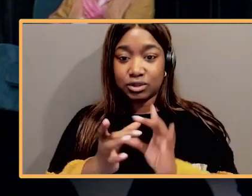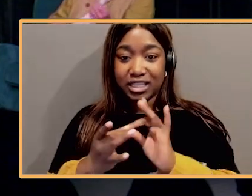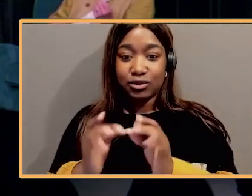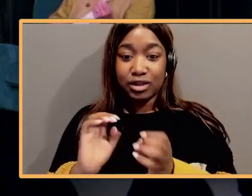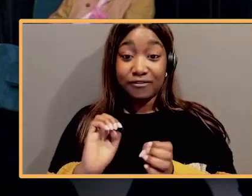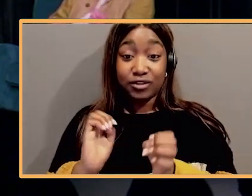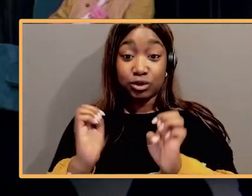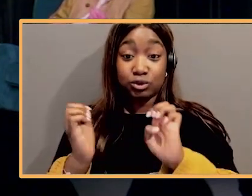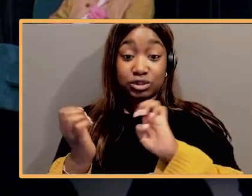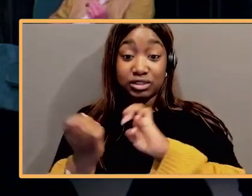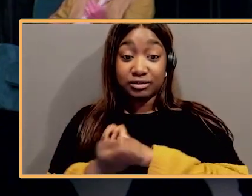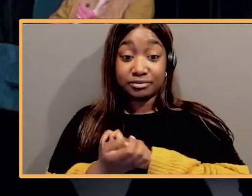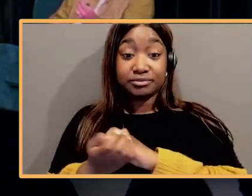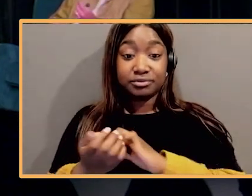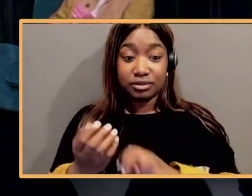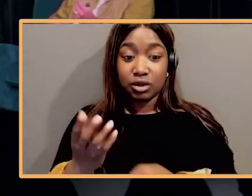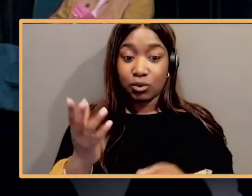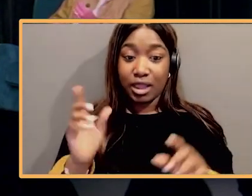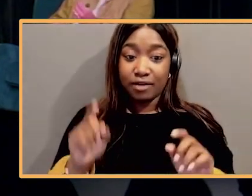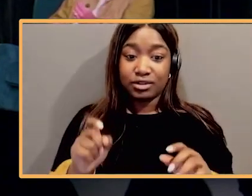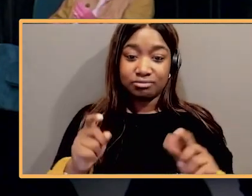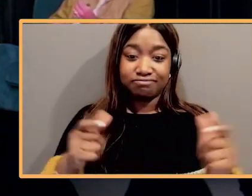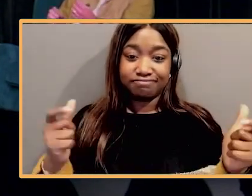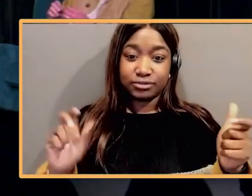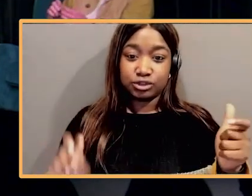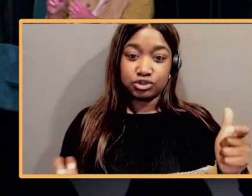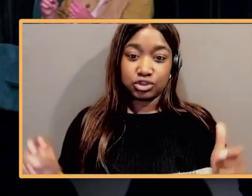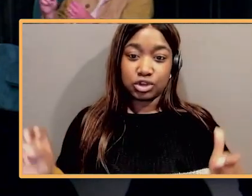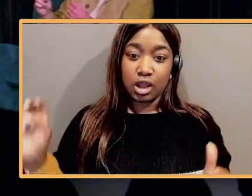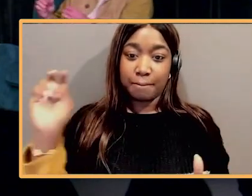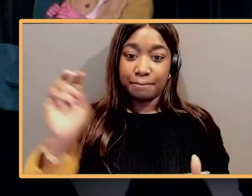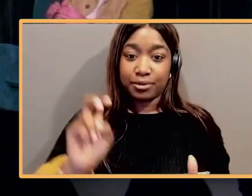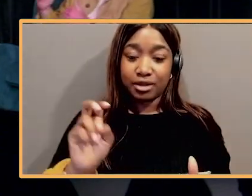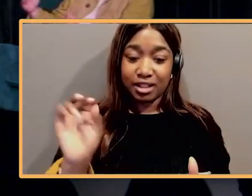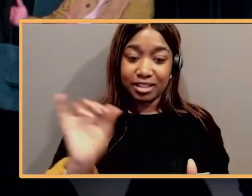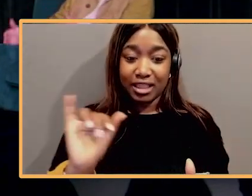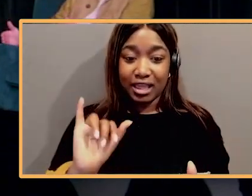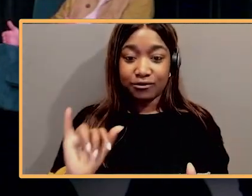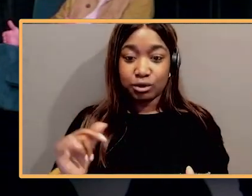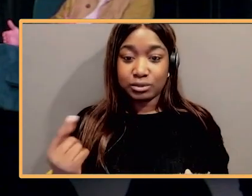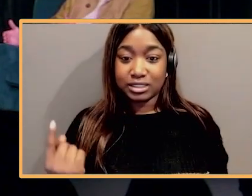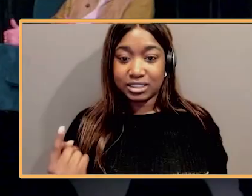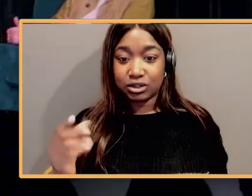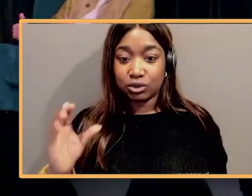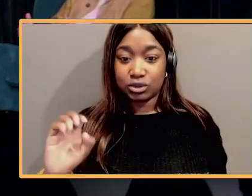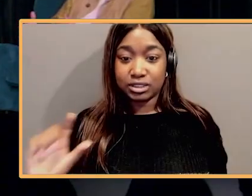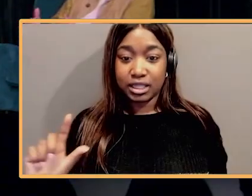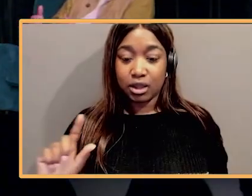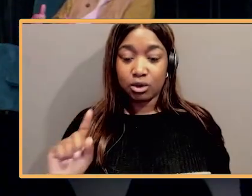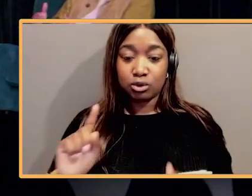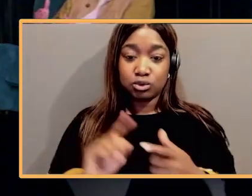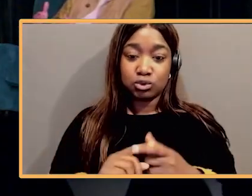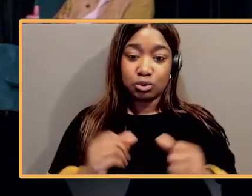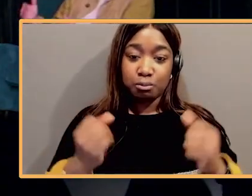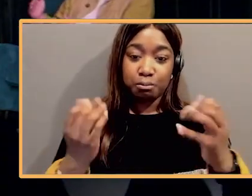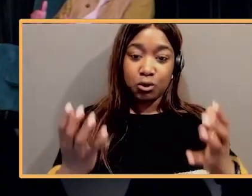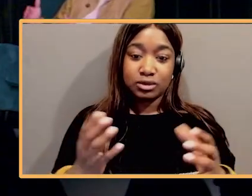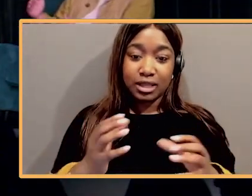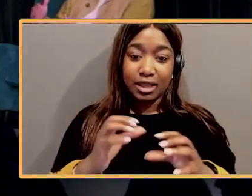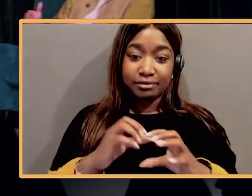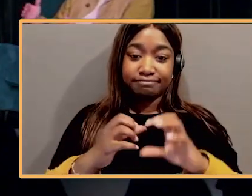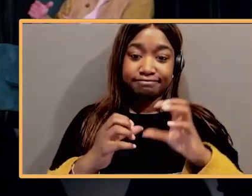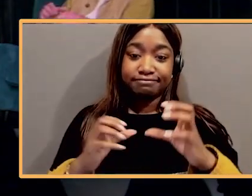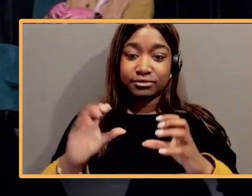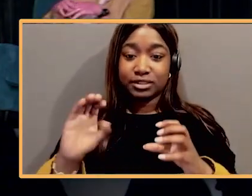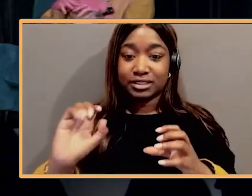just as we went from a single cell to a multi-cell organism. Like, that's how profound this jump needs to be in the